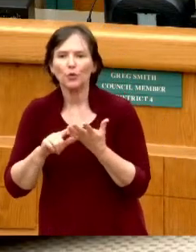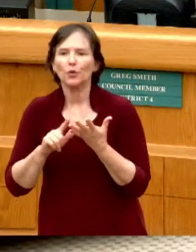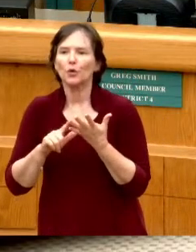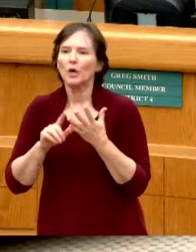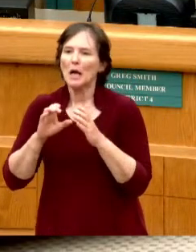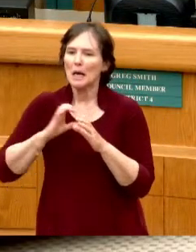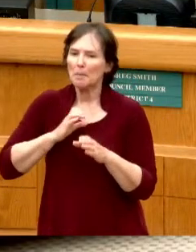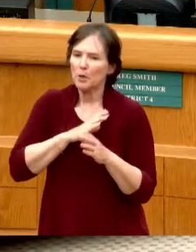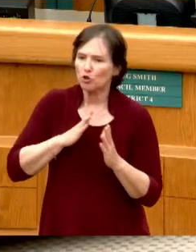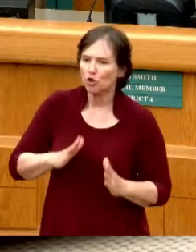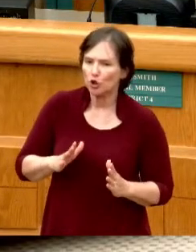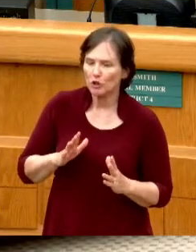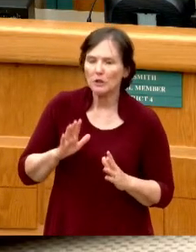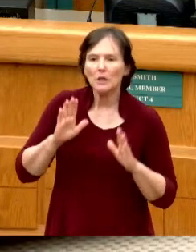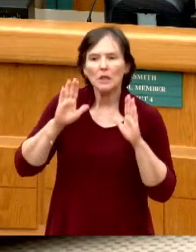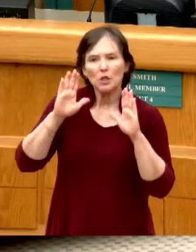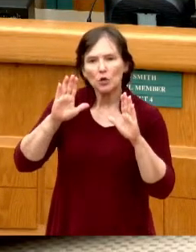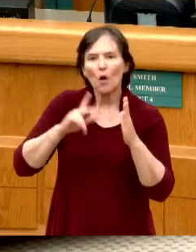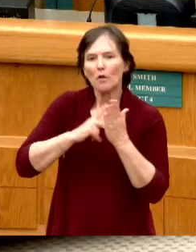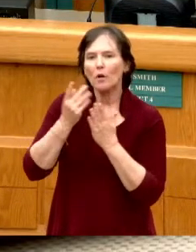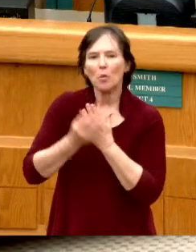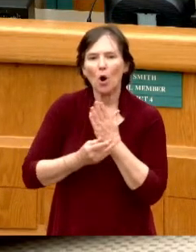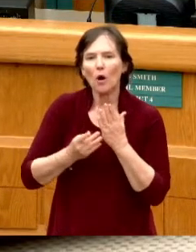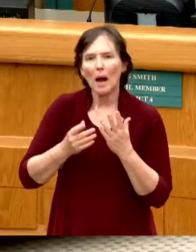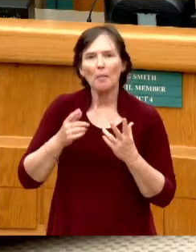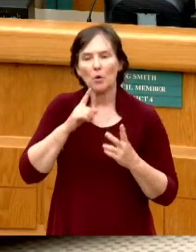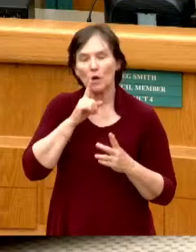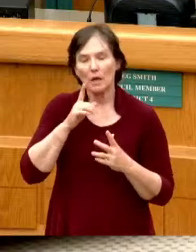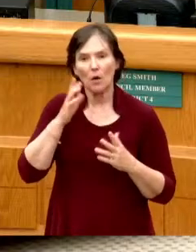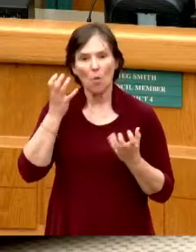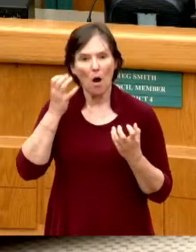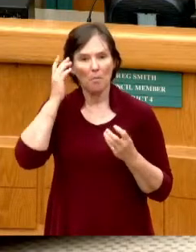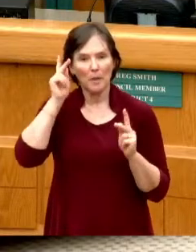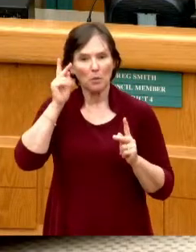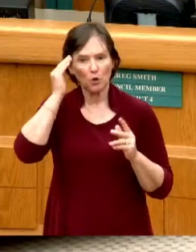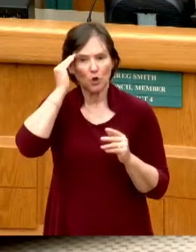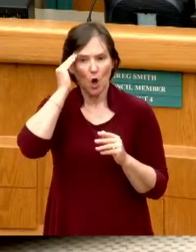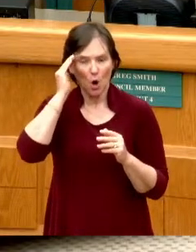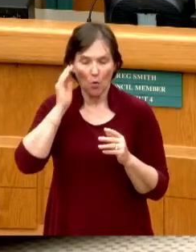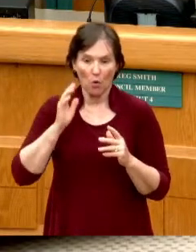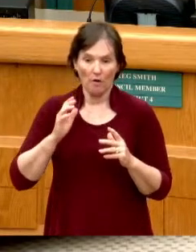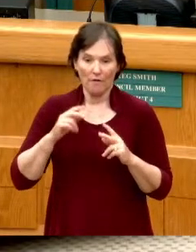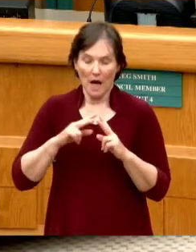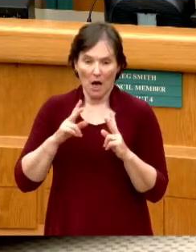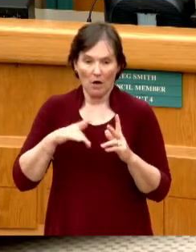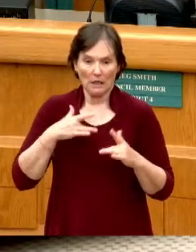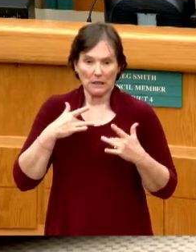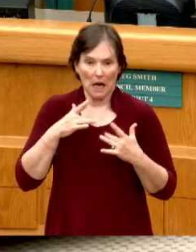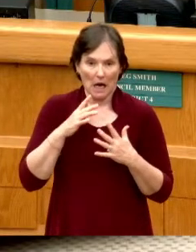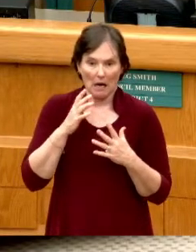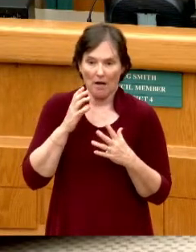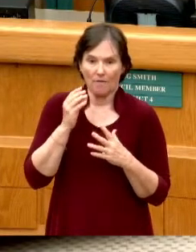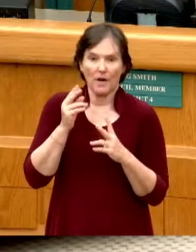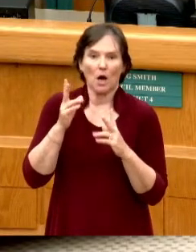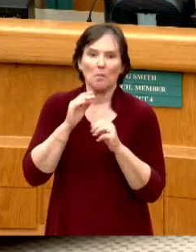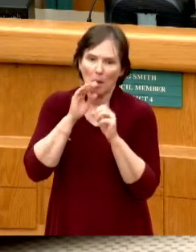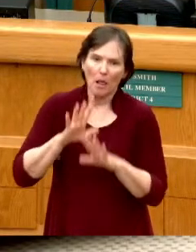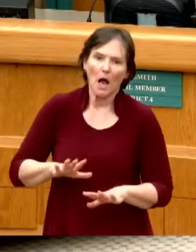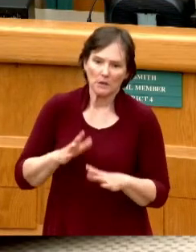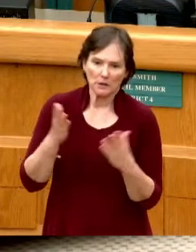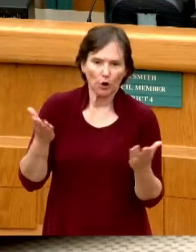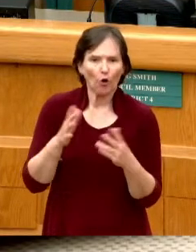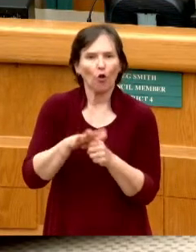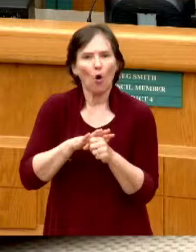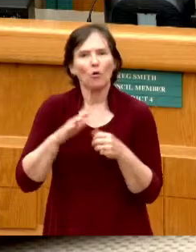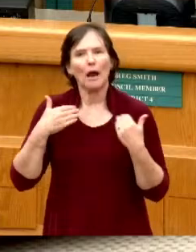for more people to know how blessed we are, how privileged, and how exciting it is. Just a moment ago, I was sitting at my laptop,